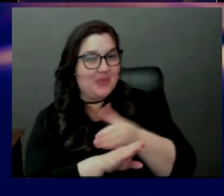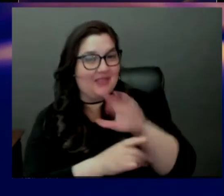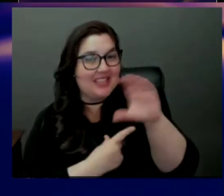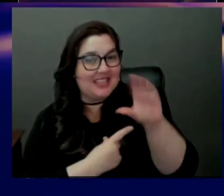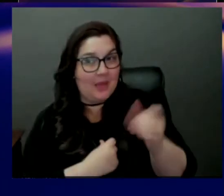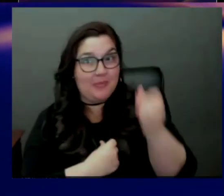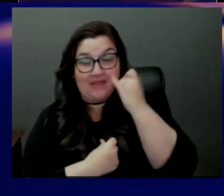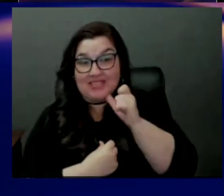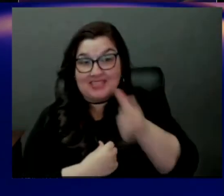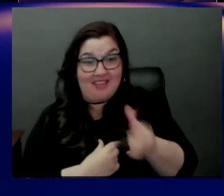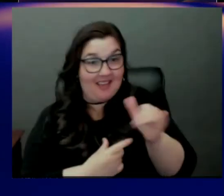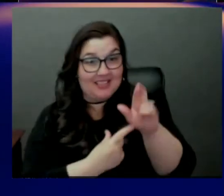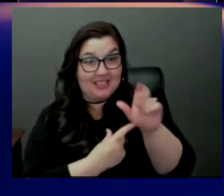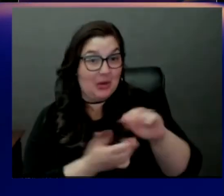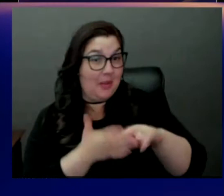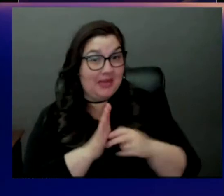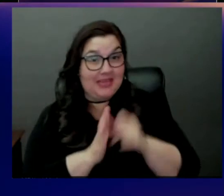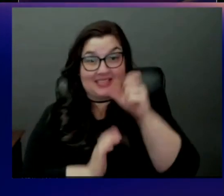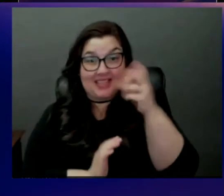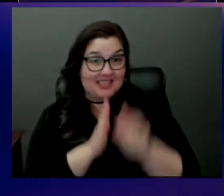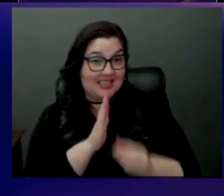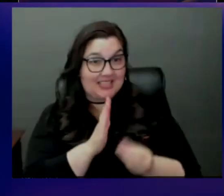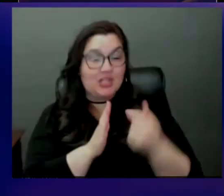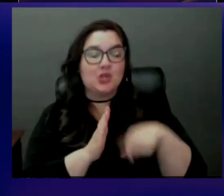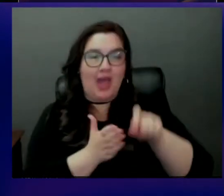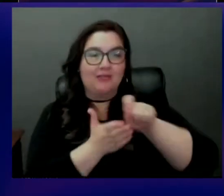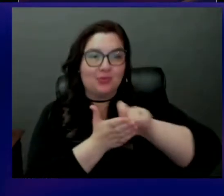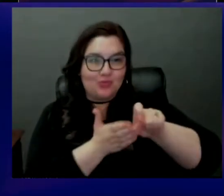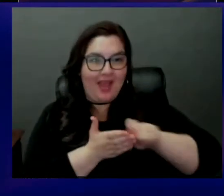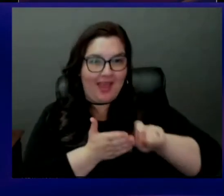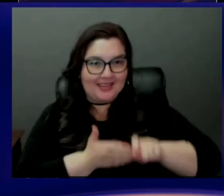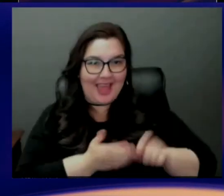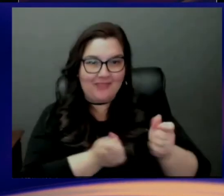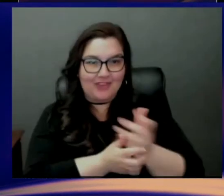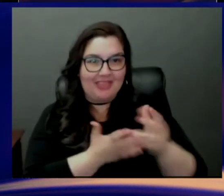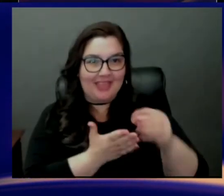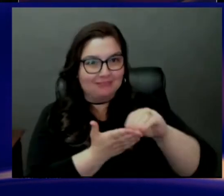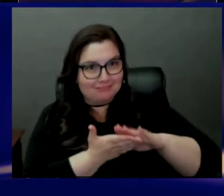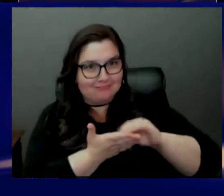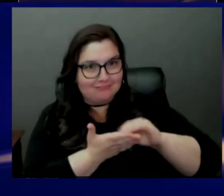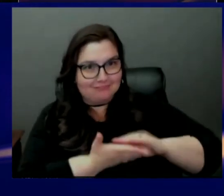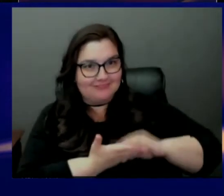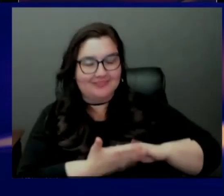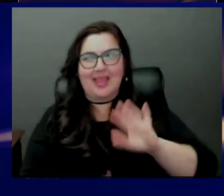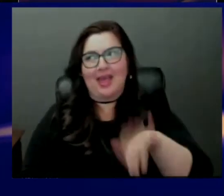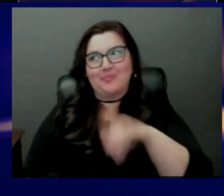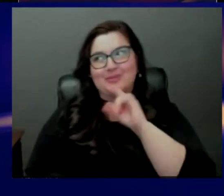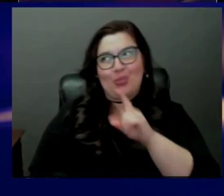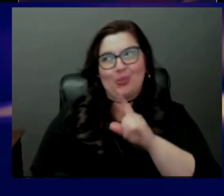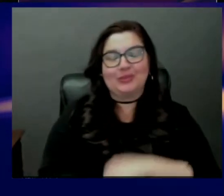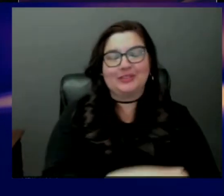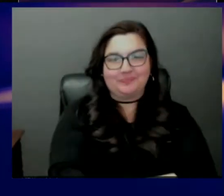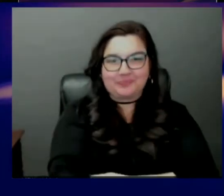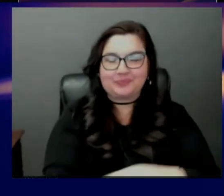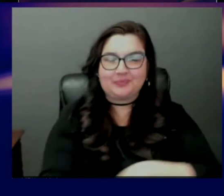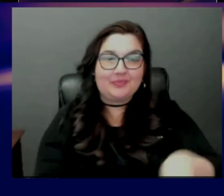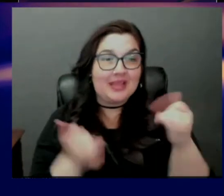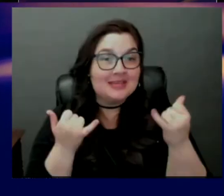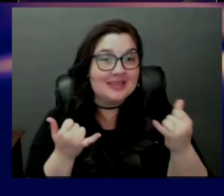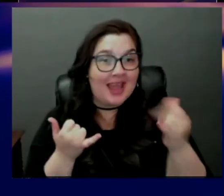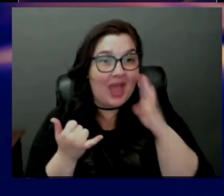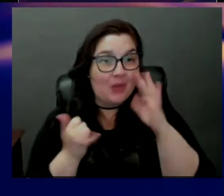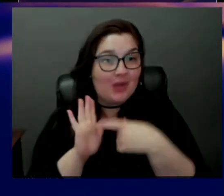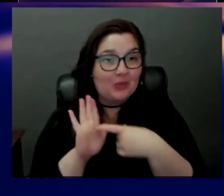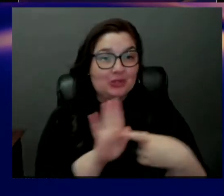Jira, it doesn't exist. You have to write everything down. Right, absolutely. So I'm going to show you the